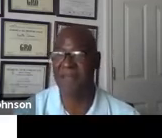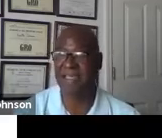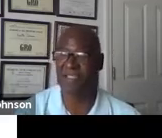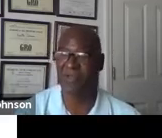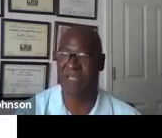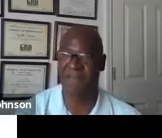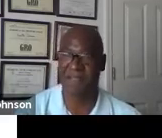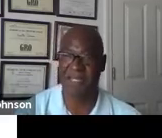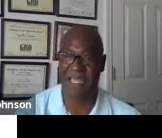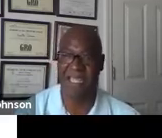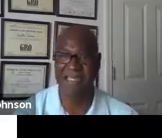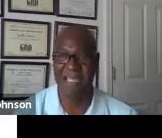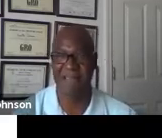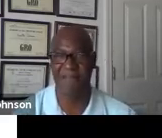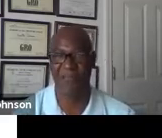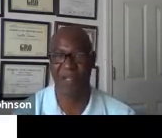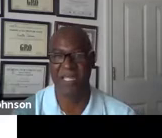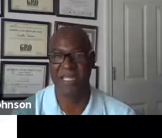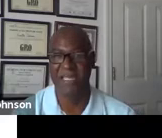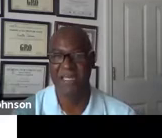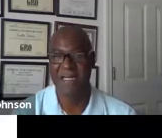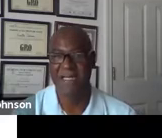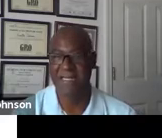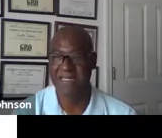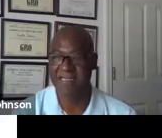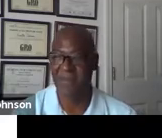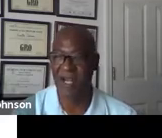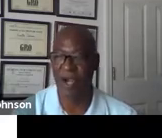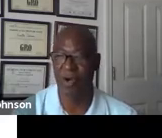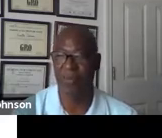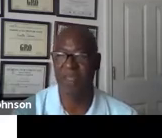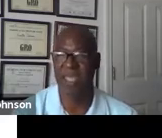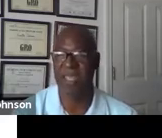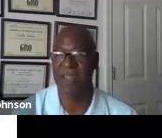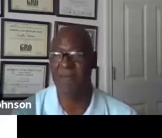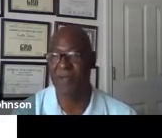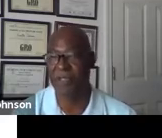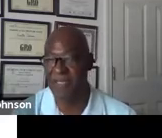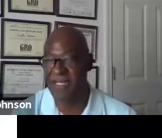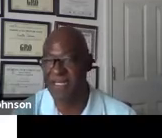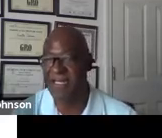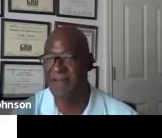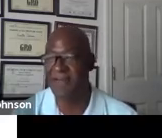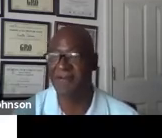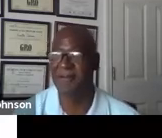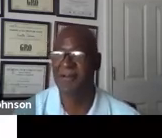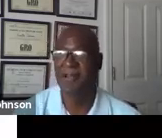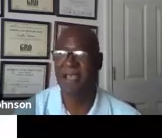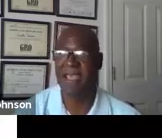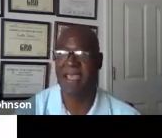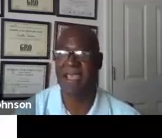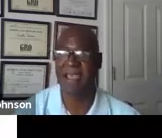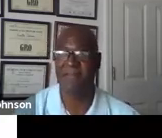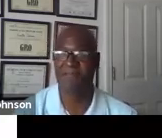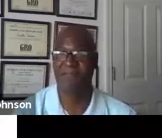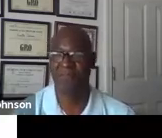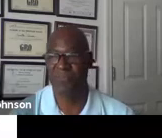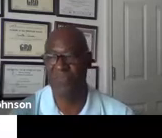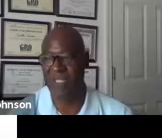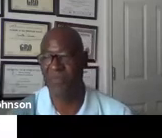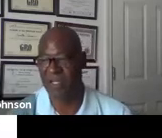something back in 2008 that we did a summit on. And then we put a committee together and